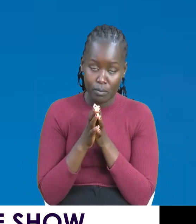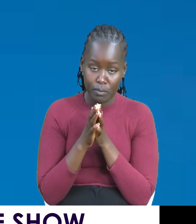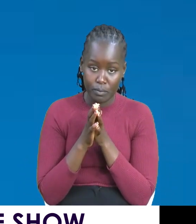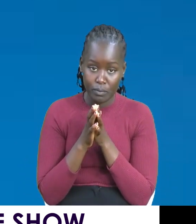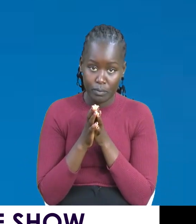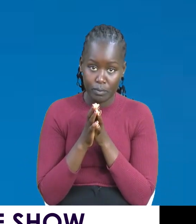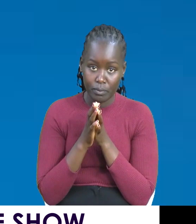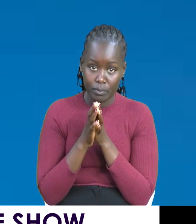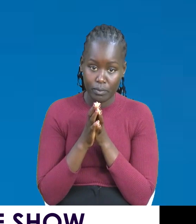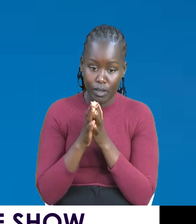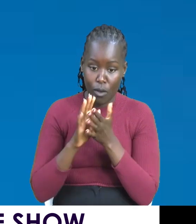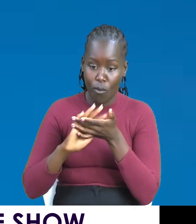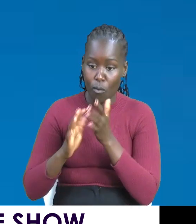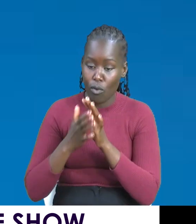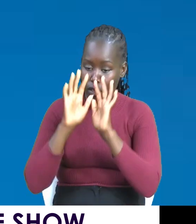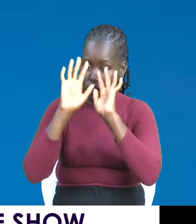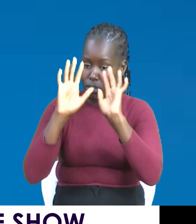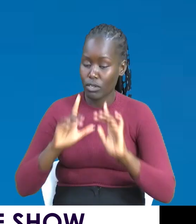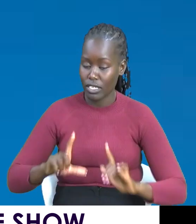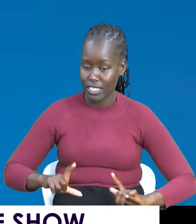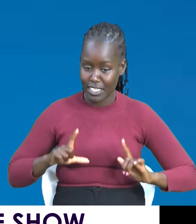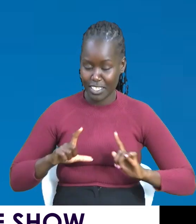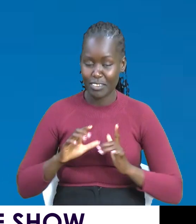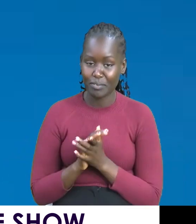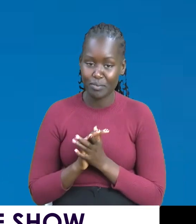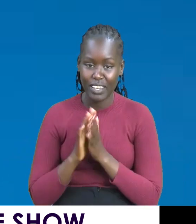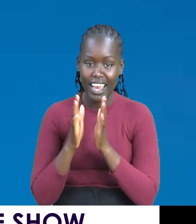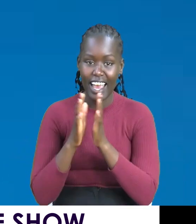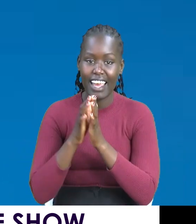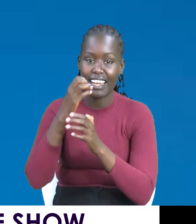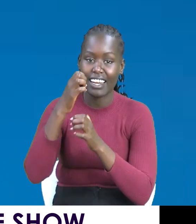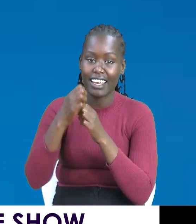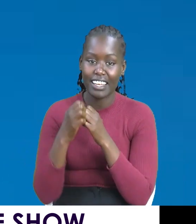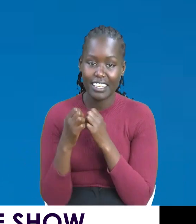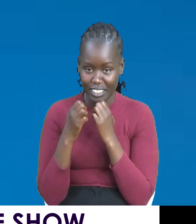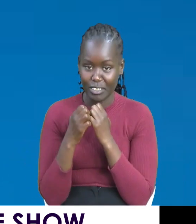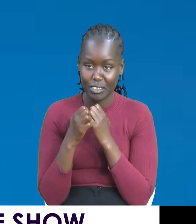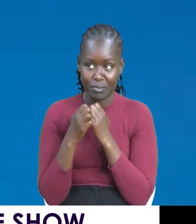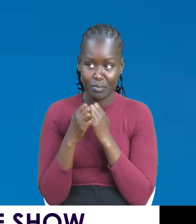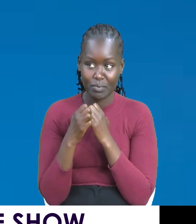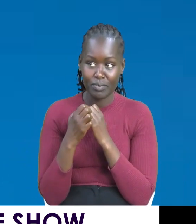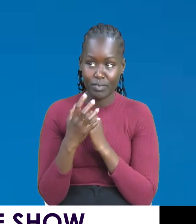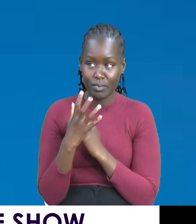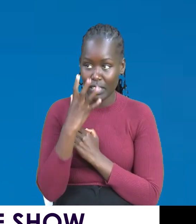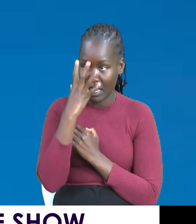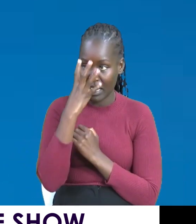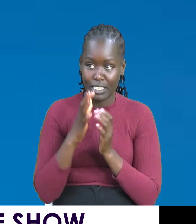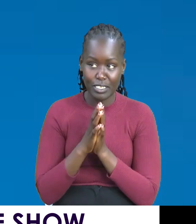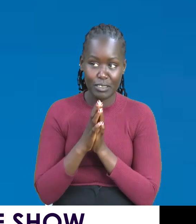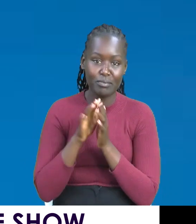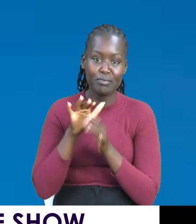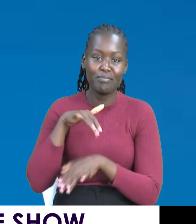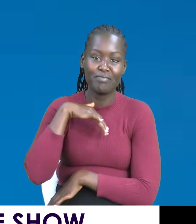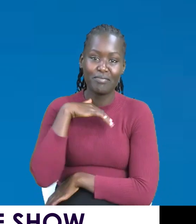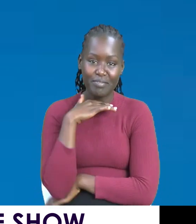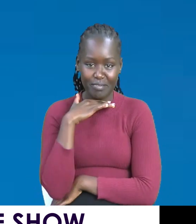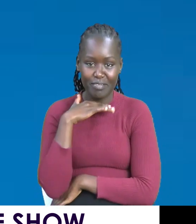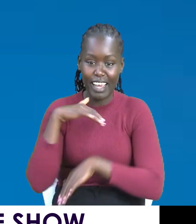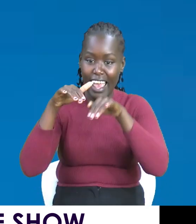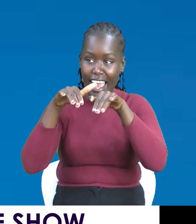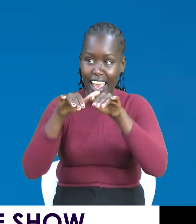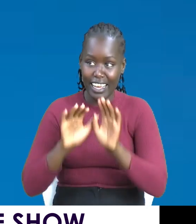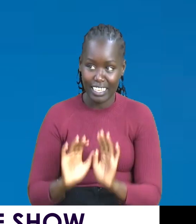senseless, without purpose in life, and end up in a shameless grave or in a grave